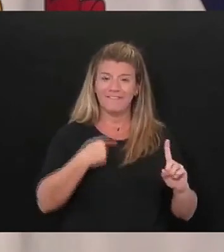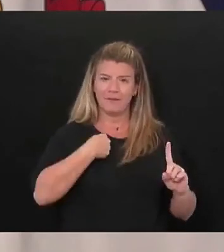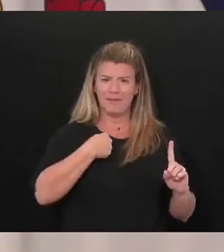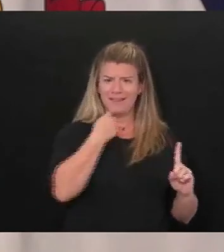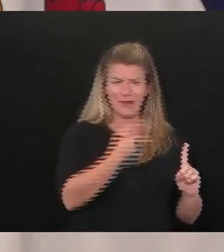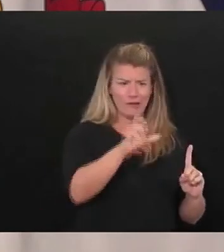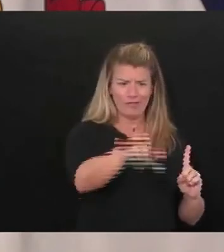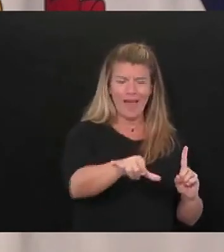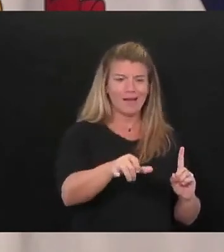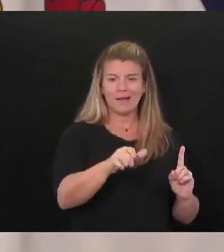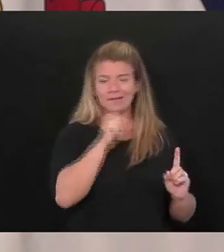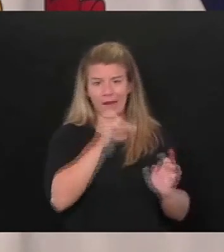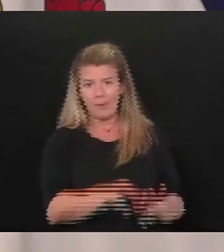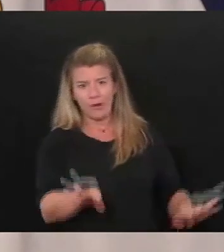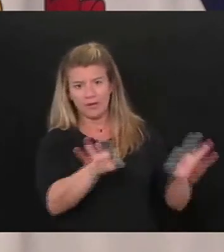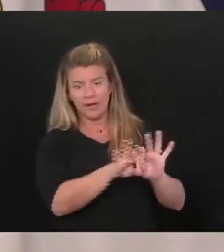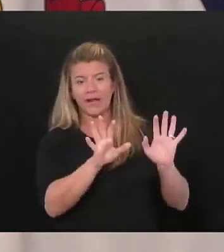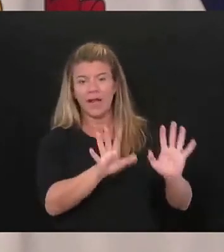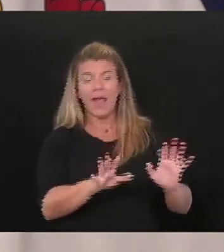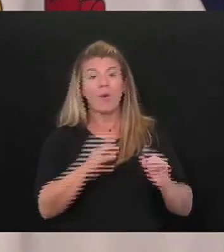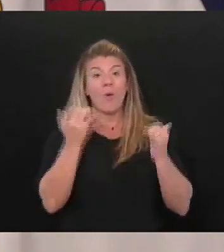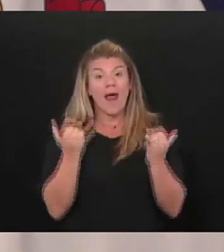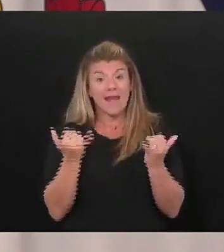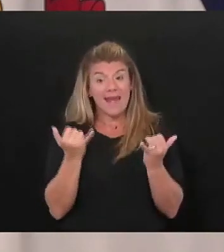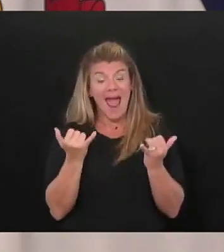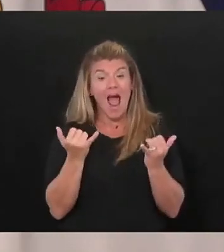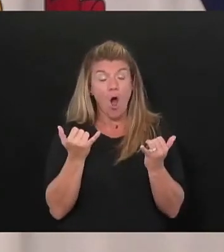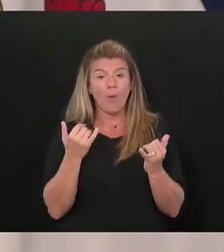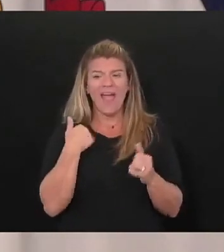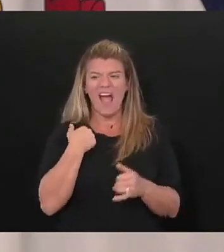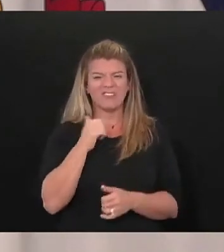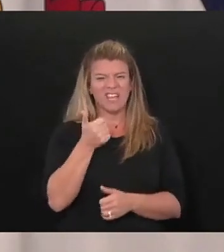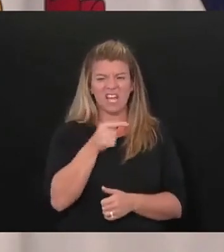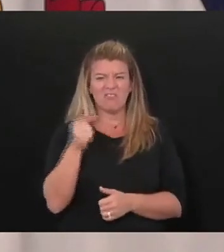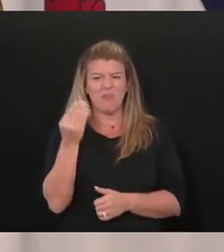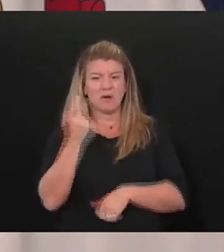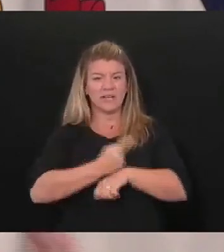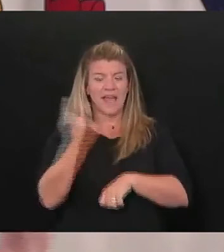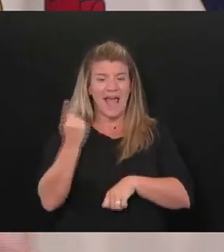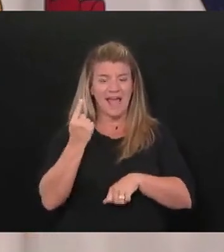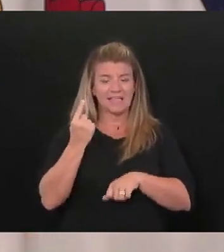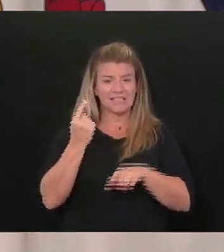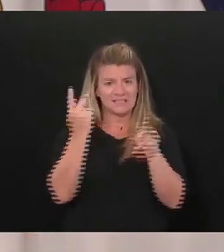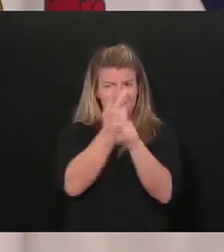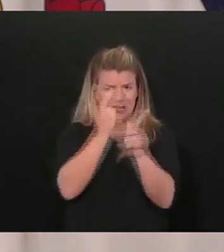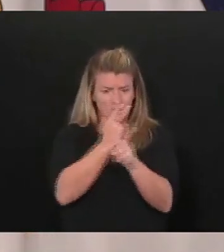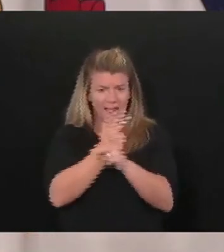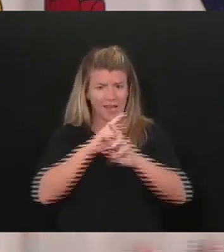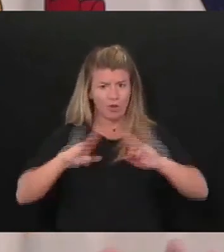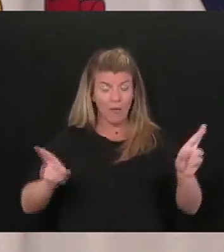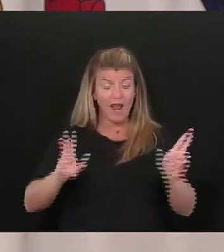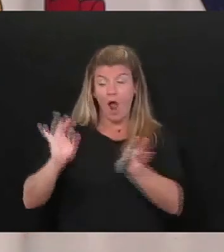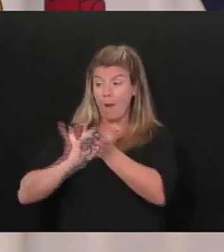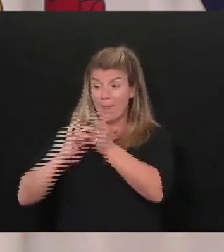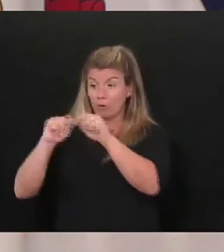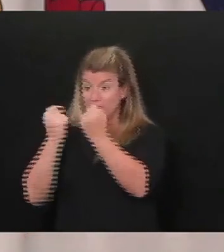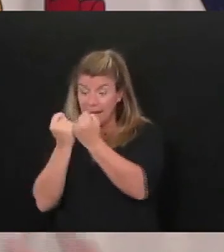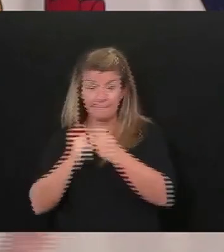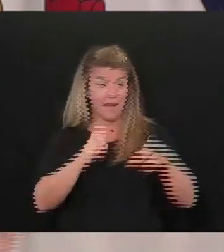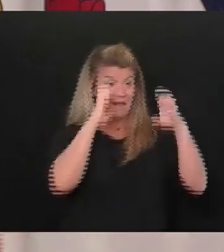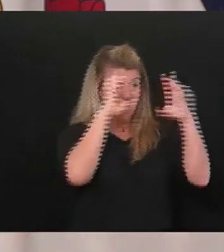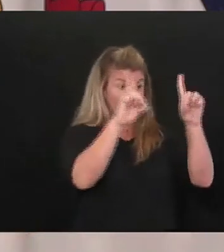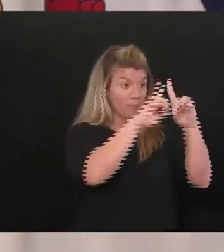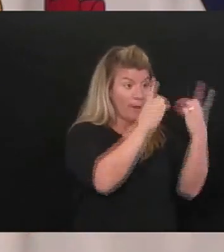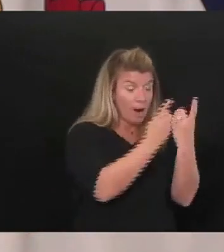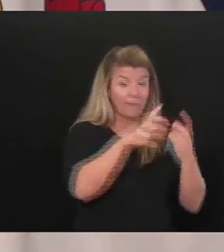time. That's why we've got to spend this next 10 to 14 days, and our medical community, along with our education department,